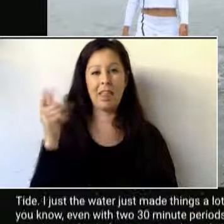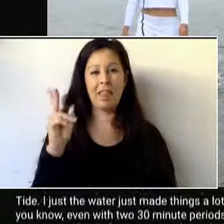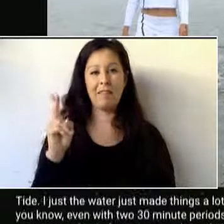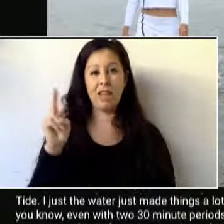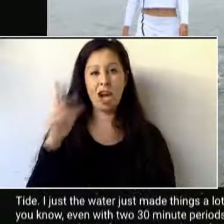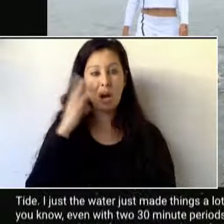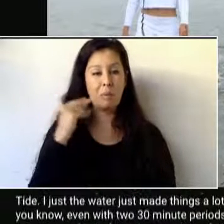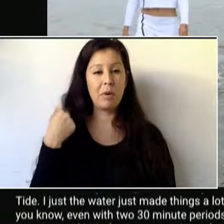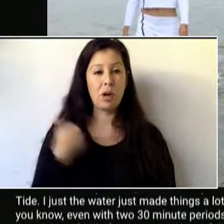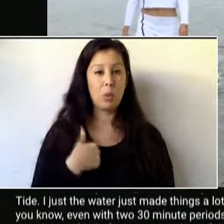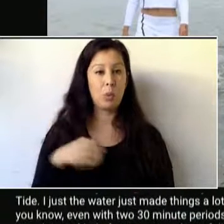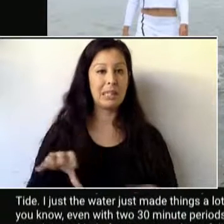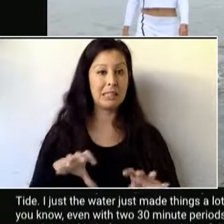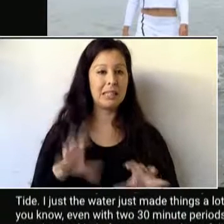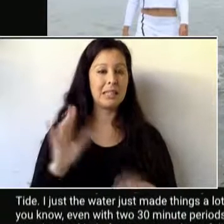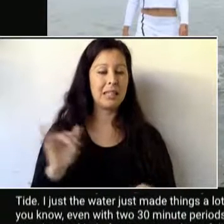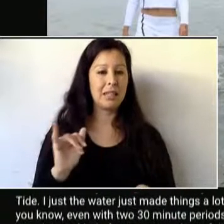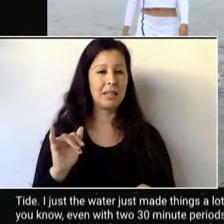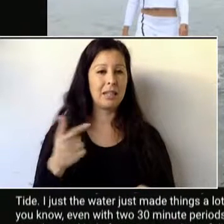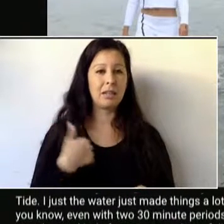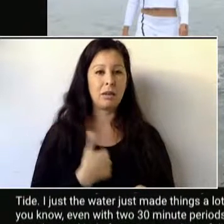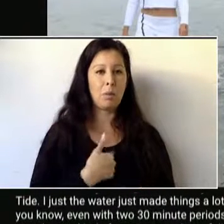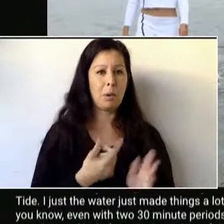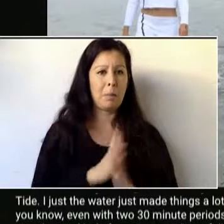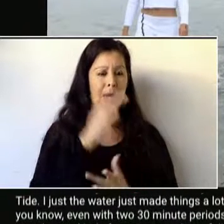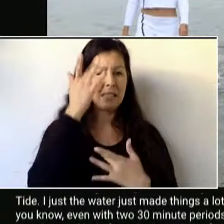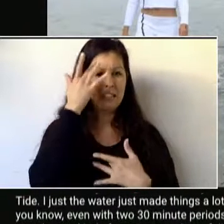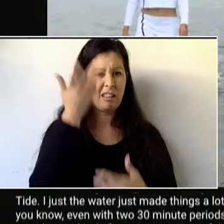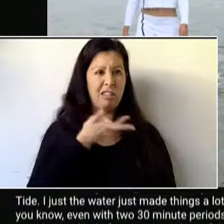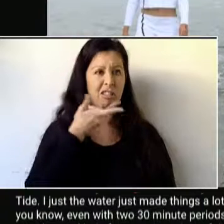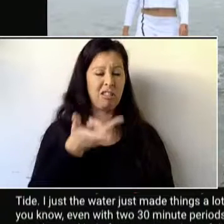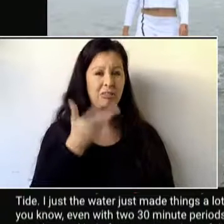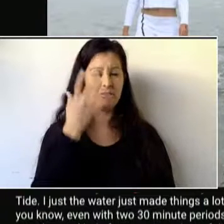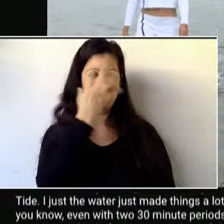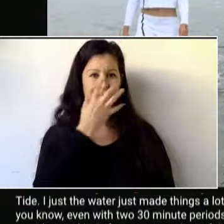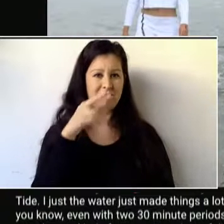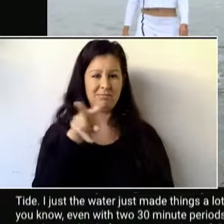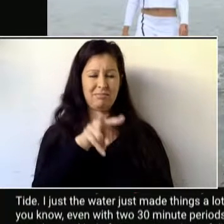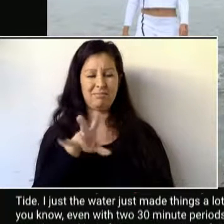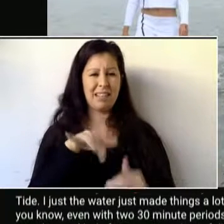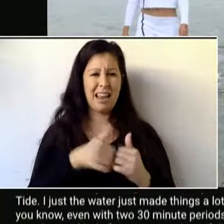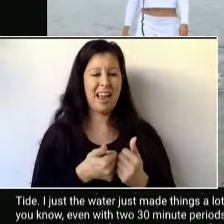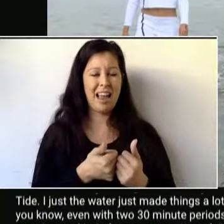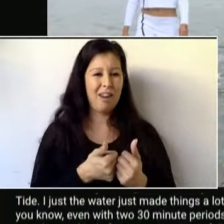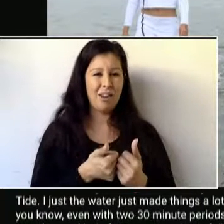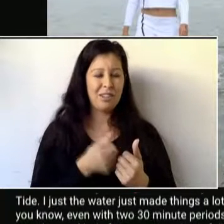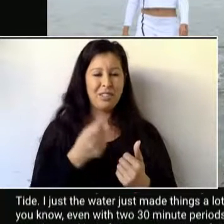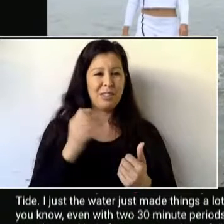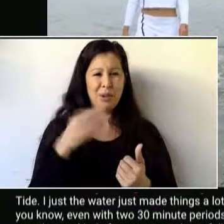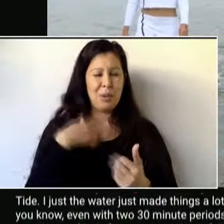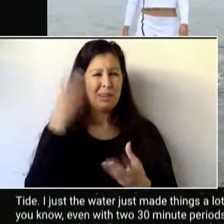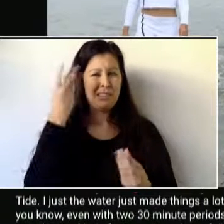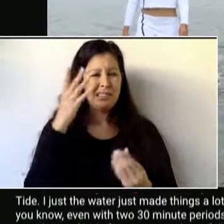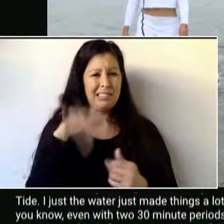we did was that we got sick looking at it. So we're like, okay, how do you make it, how do you make the viewer comfortable? This is